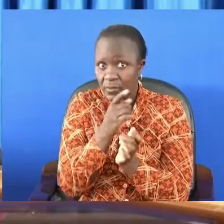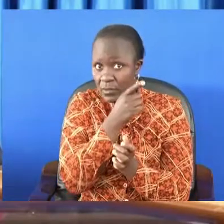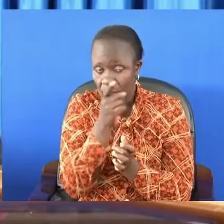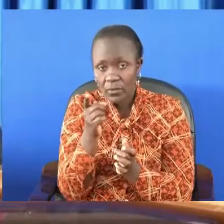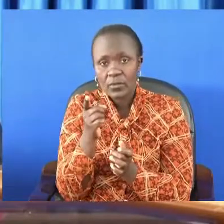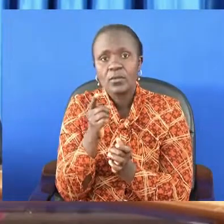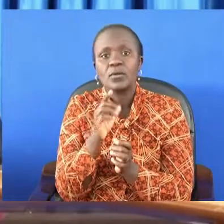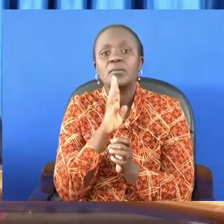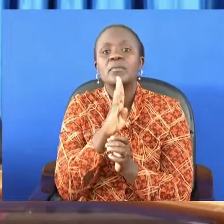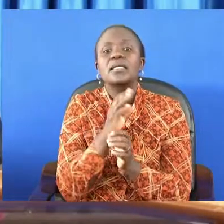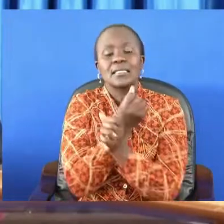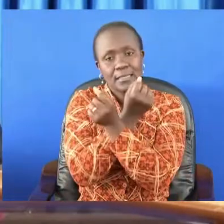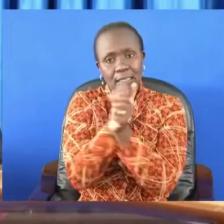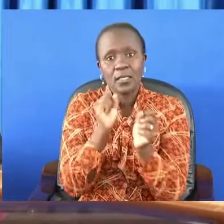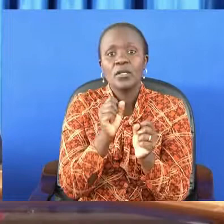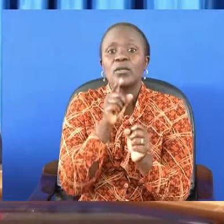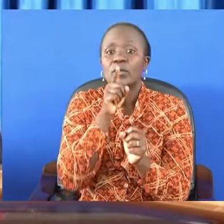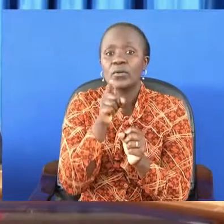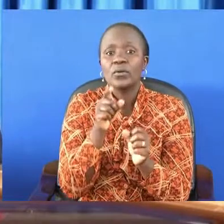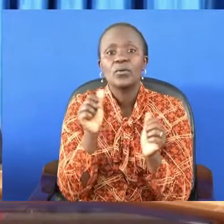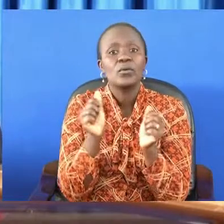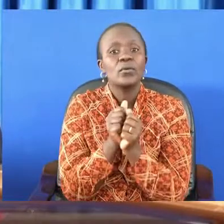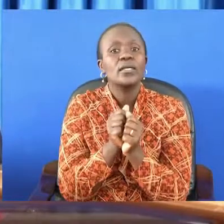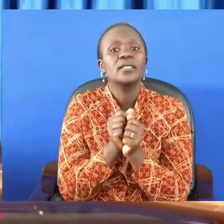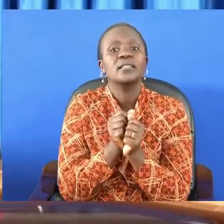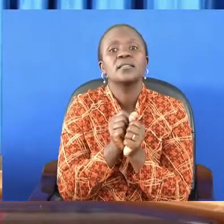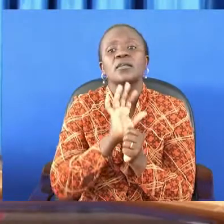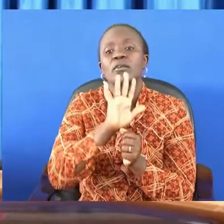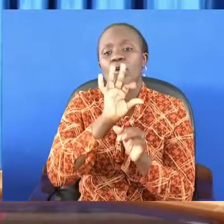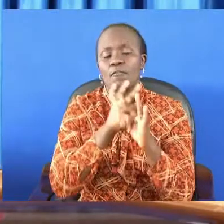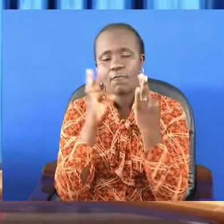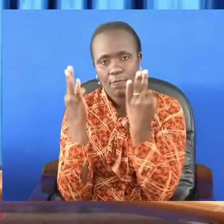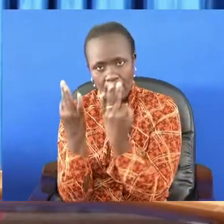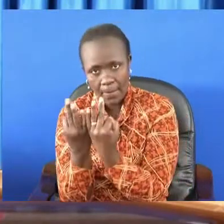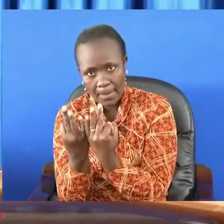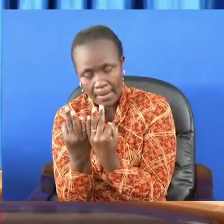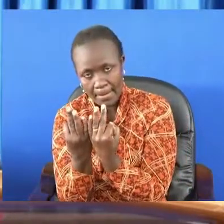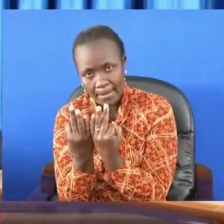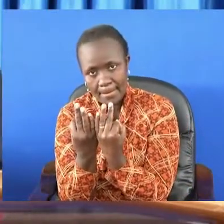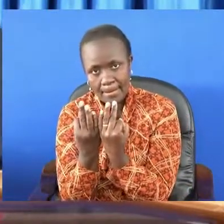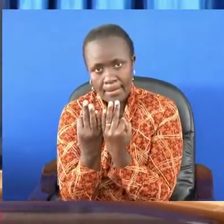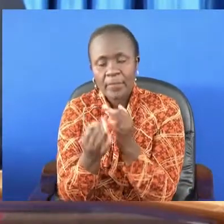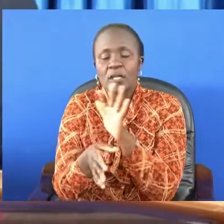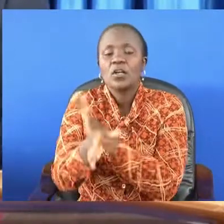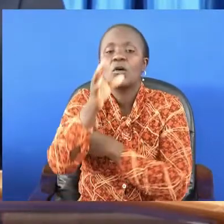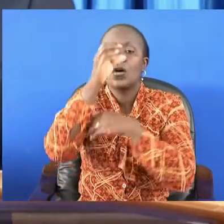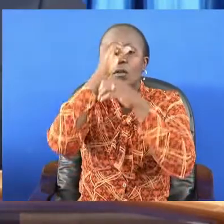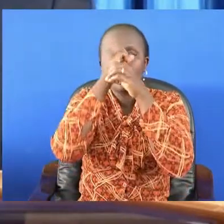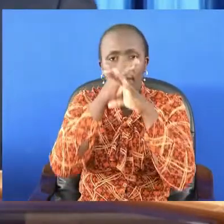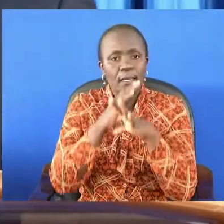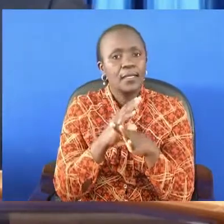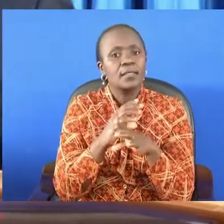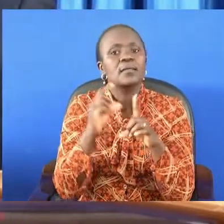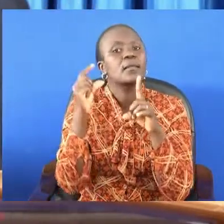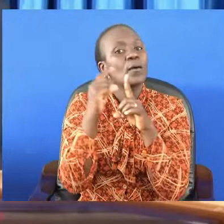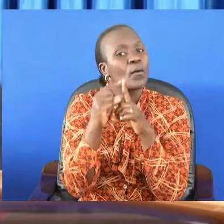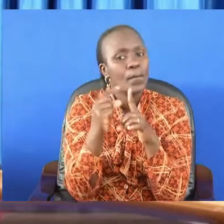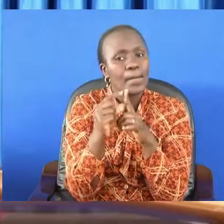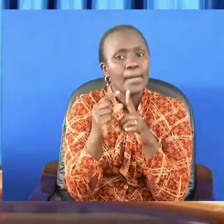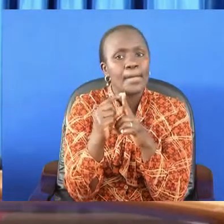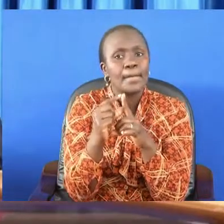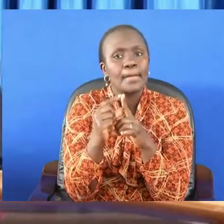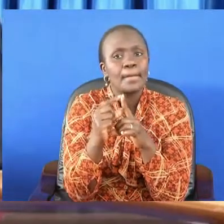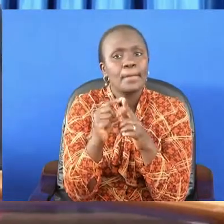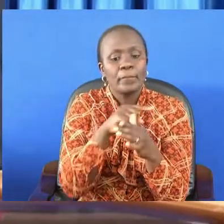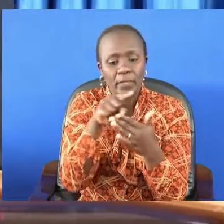you will be saved, you and your household." May God bless his